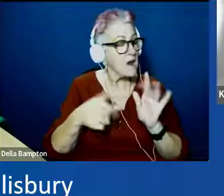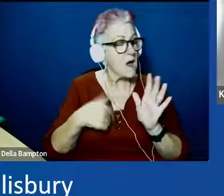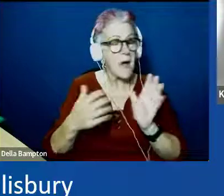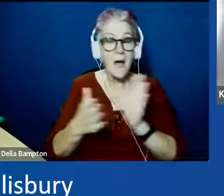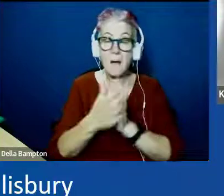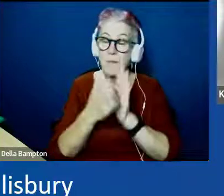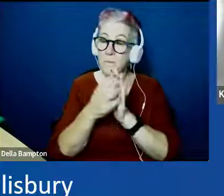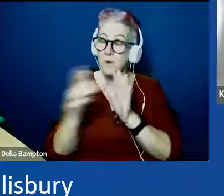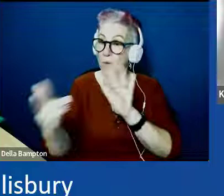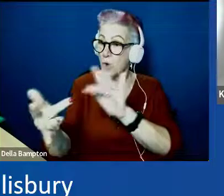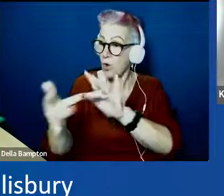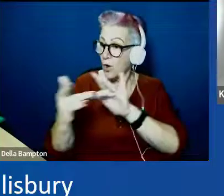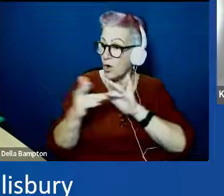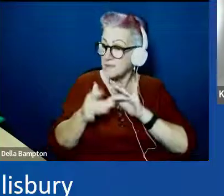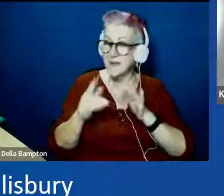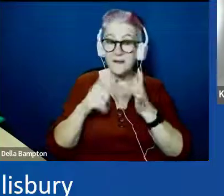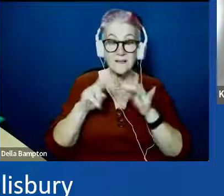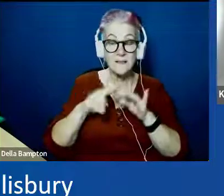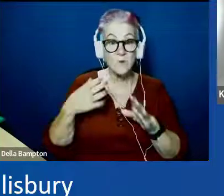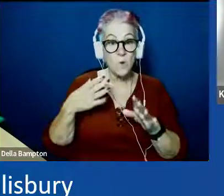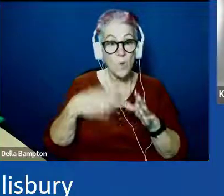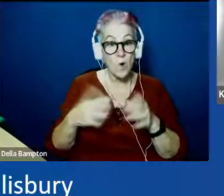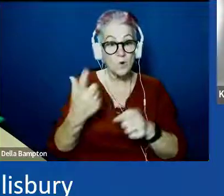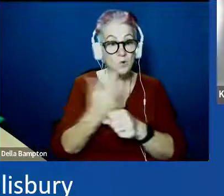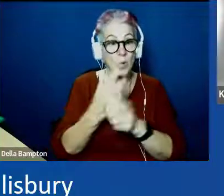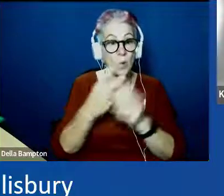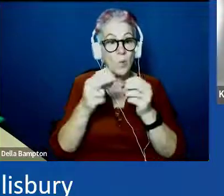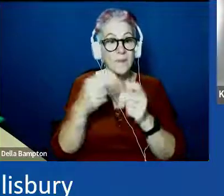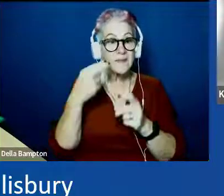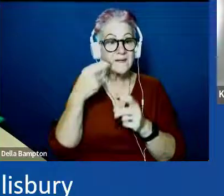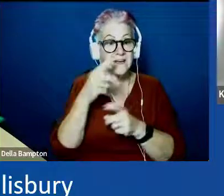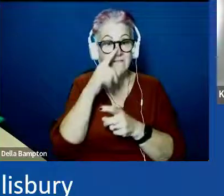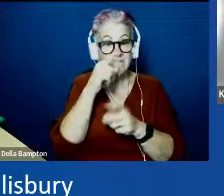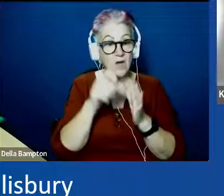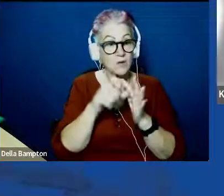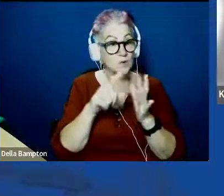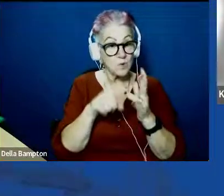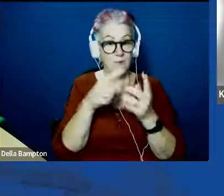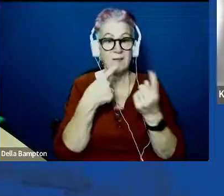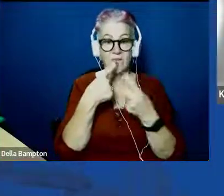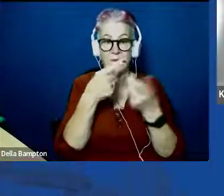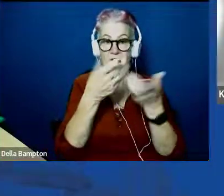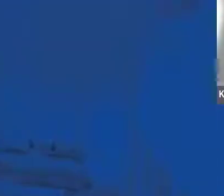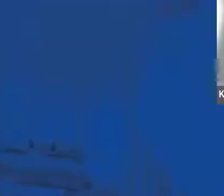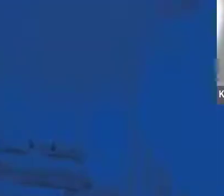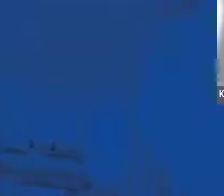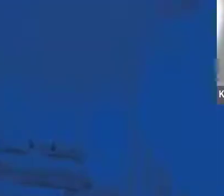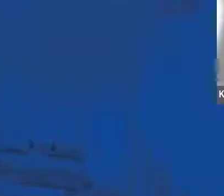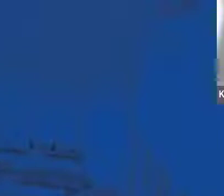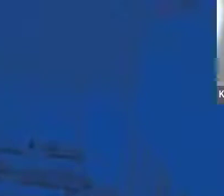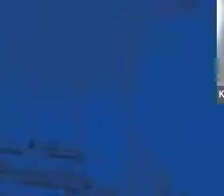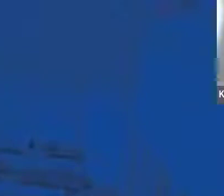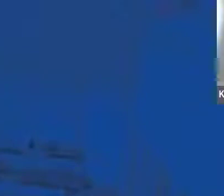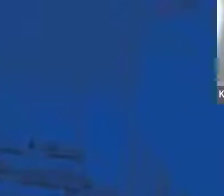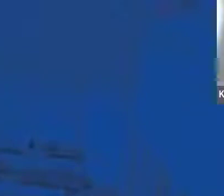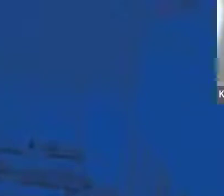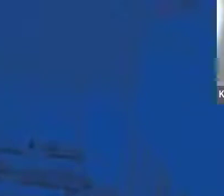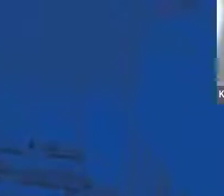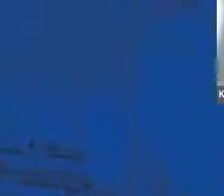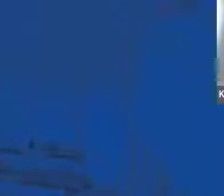contact us, and if you do want to speak to Def Can Do, that information's there as well. I think that's pretty much it from